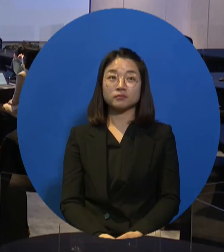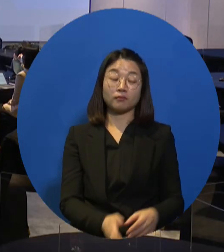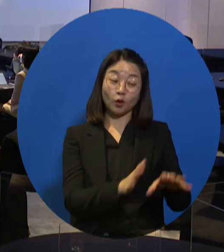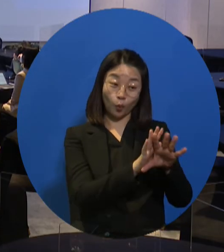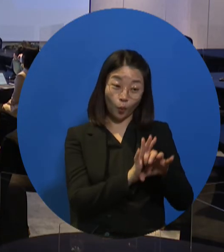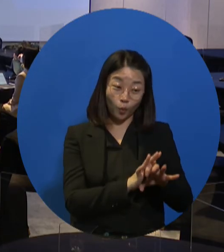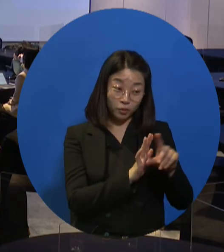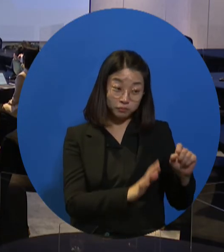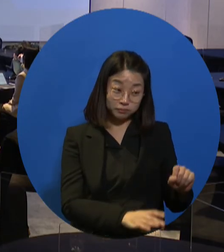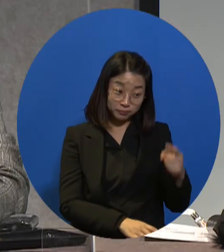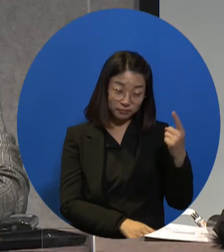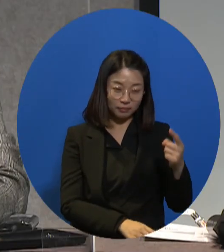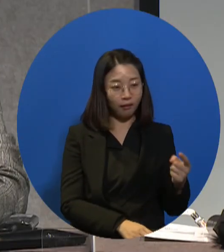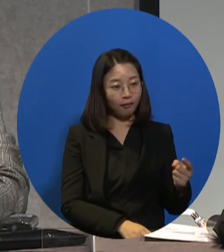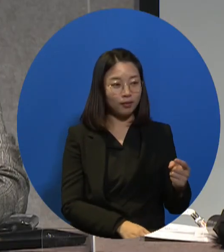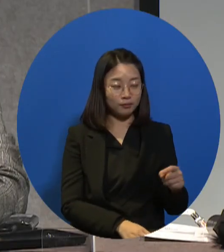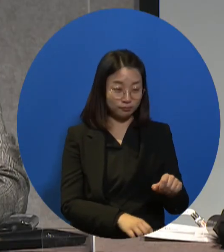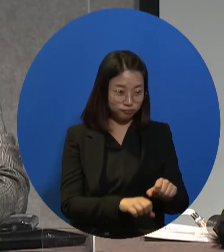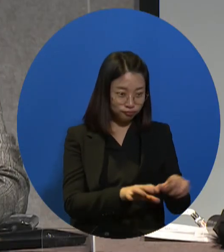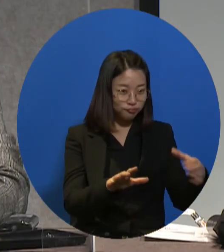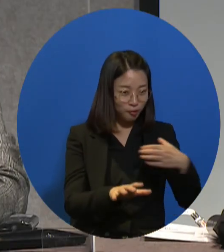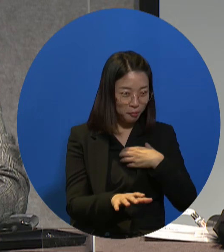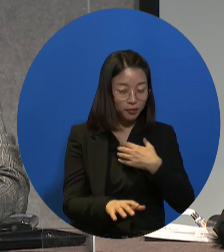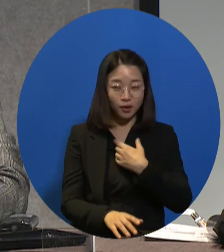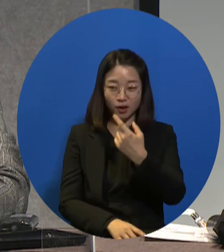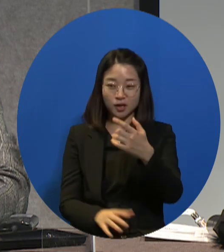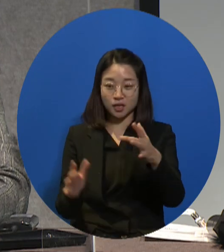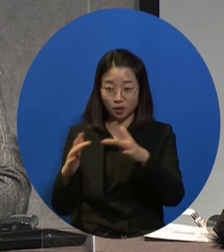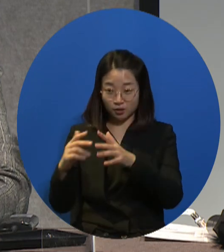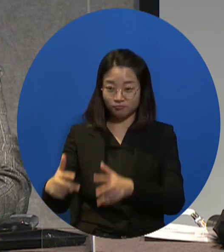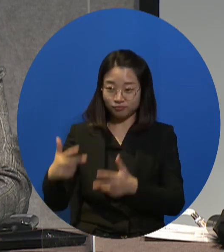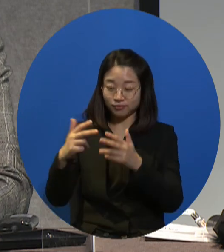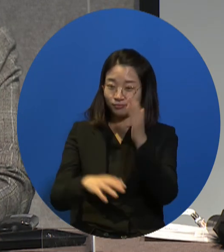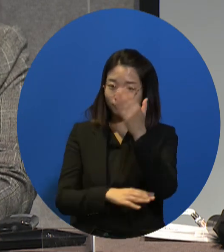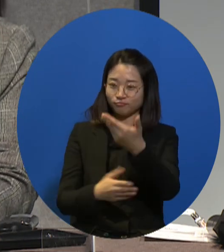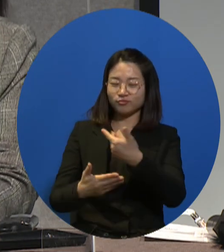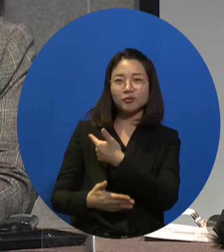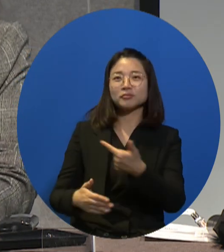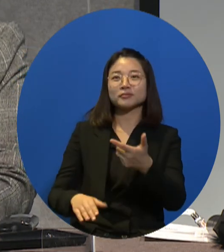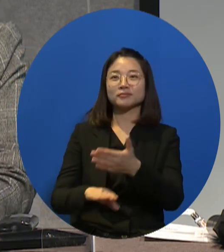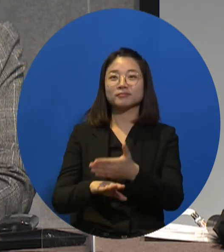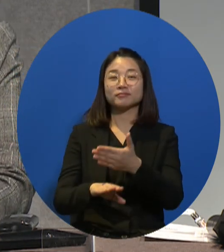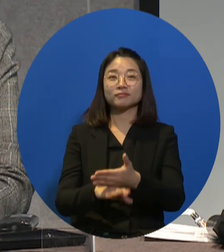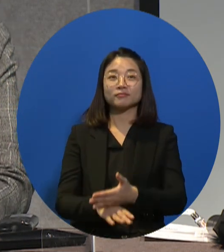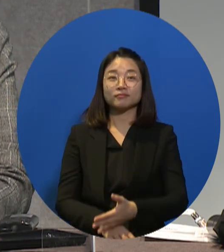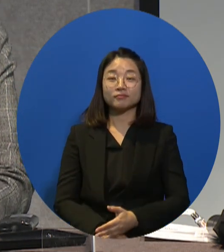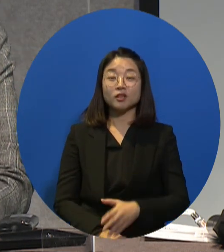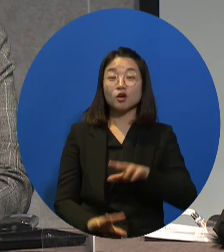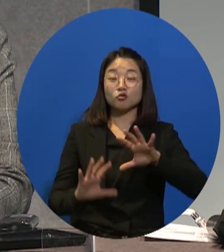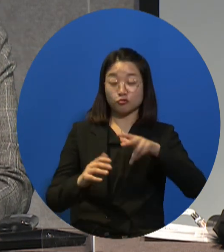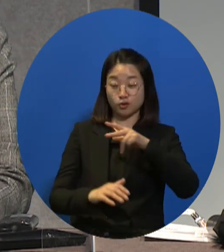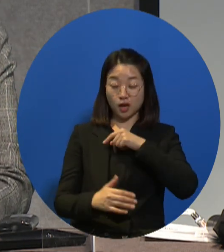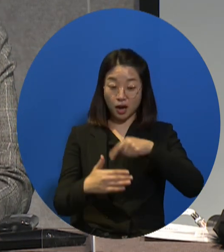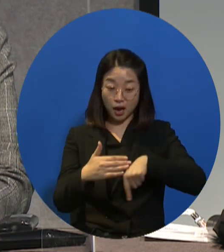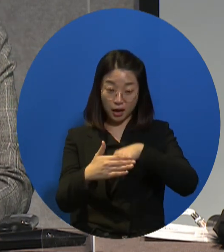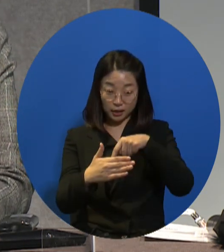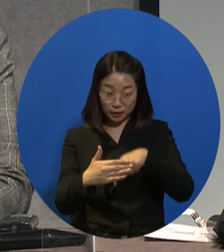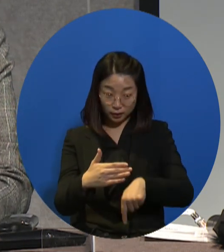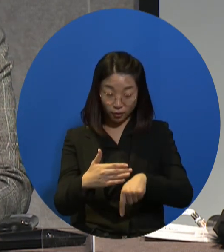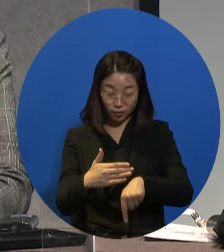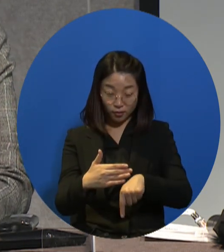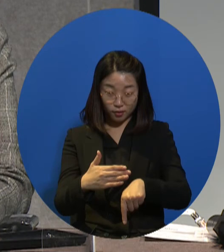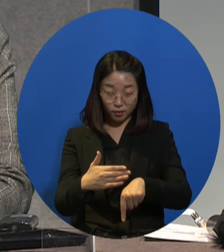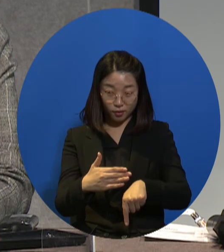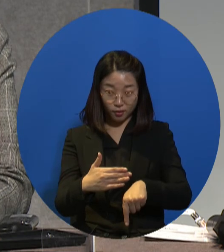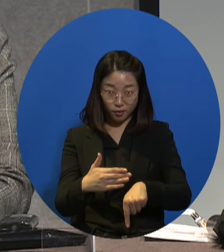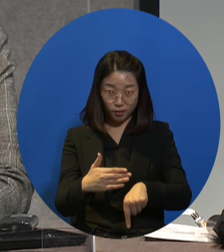Thank you very much. Even despite the COVID-19 situation, we have many people joining us online, so thank you very much. So thank you for informing